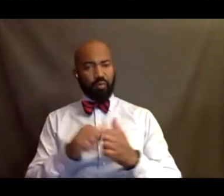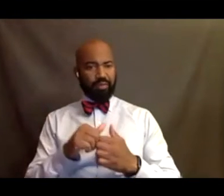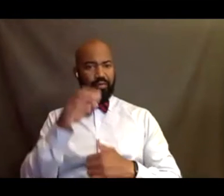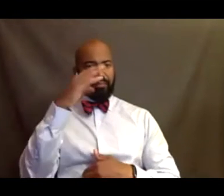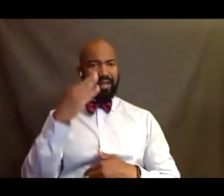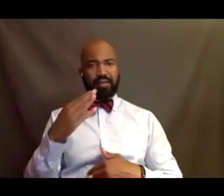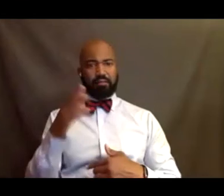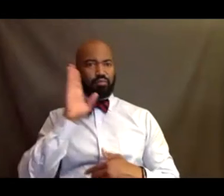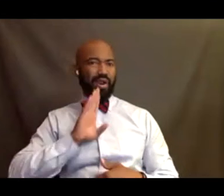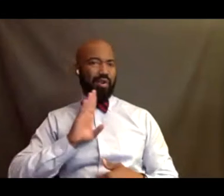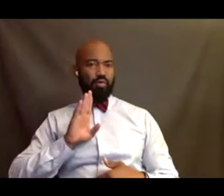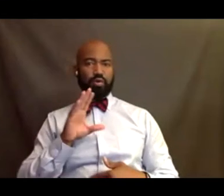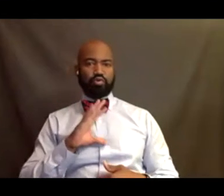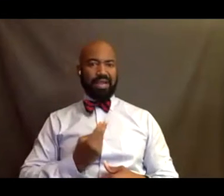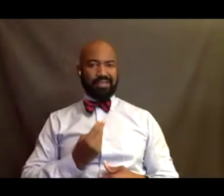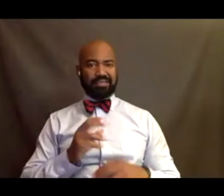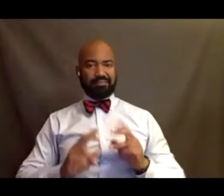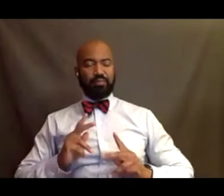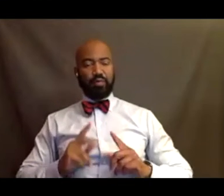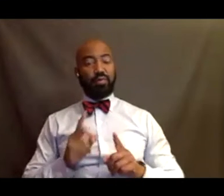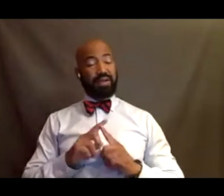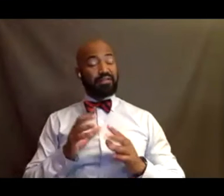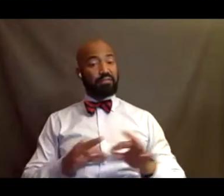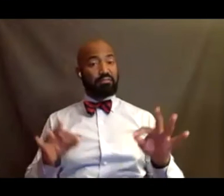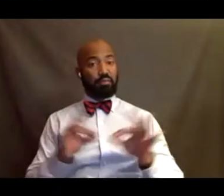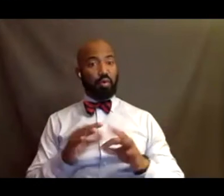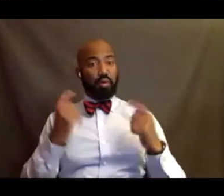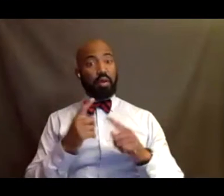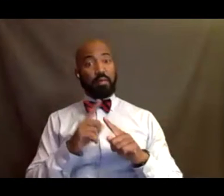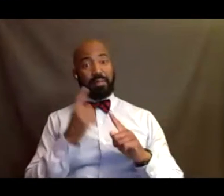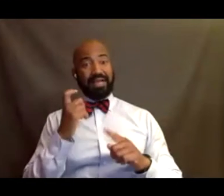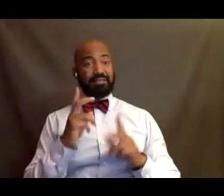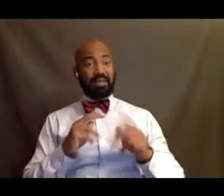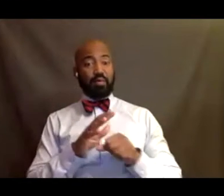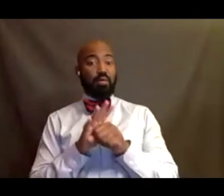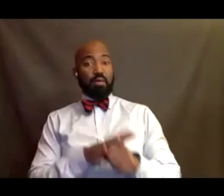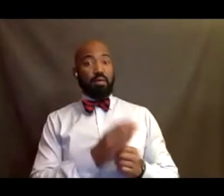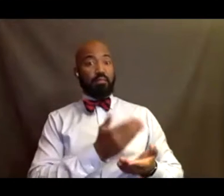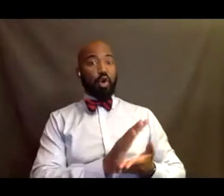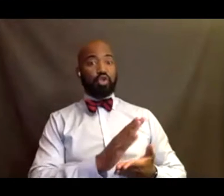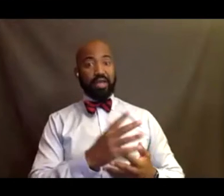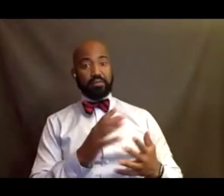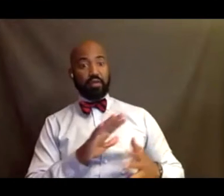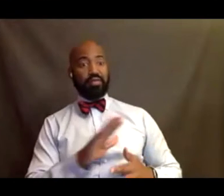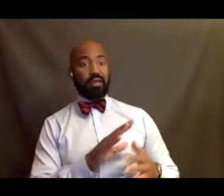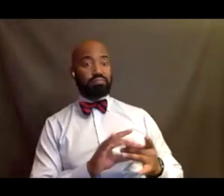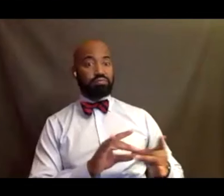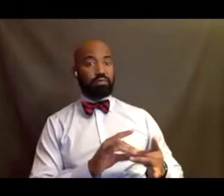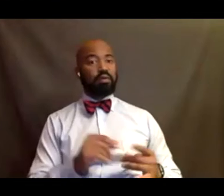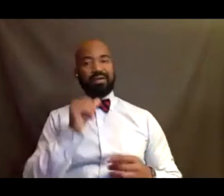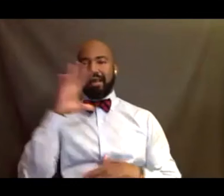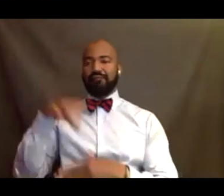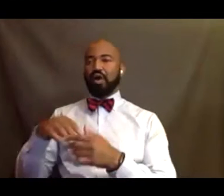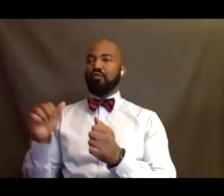think that's so important to celebrate, because I think so many times marginalized voices just aren't allowed in the canon, and then we lose out